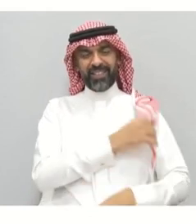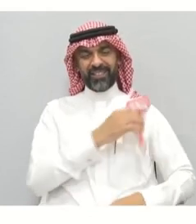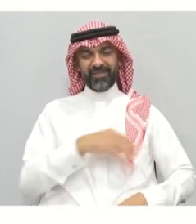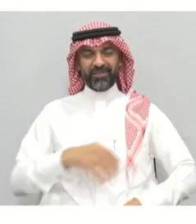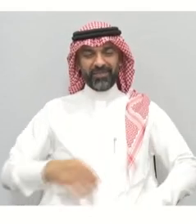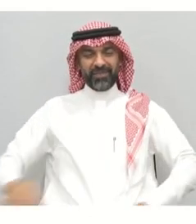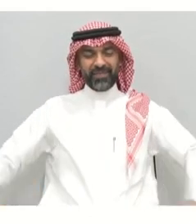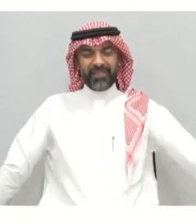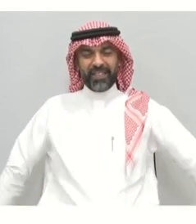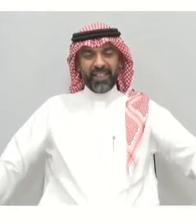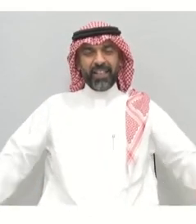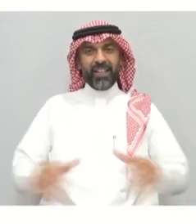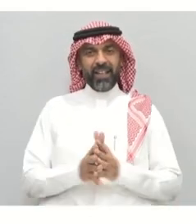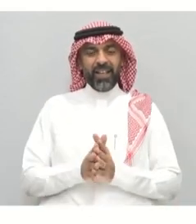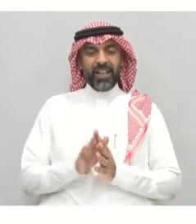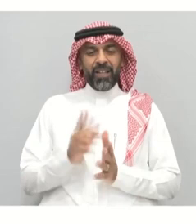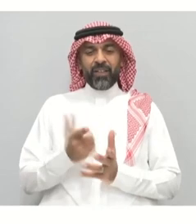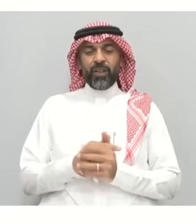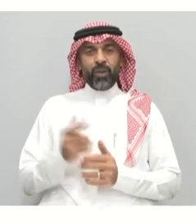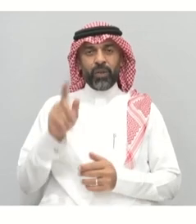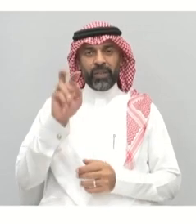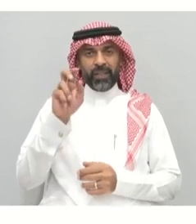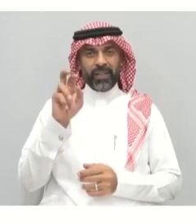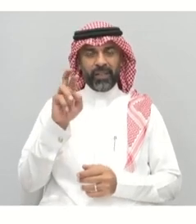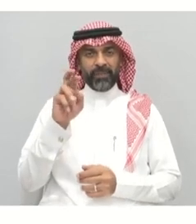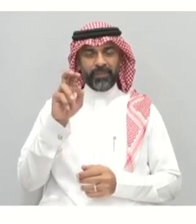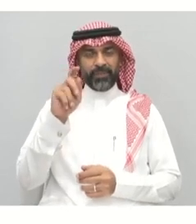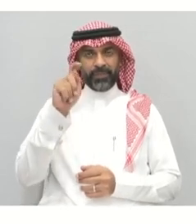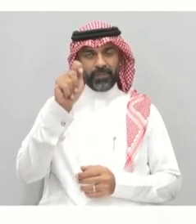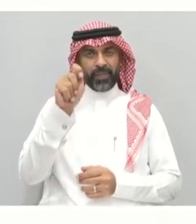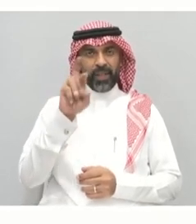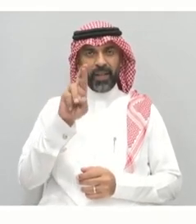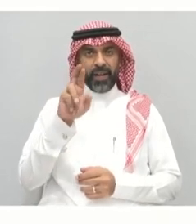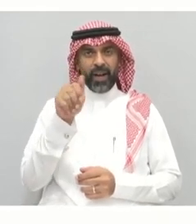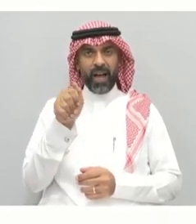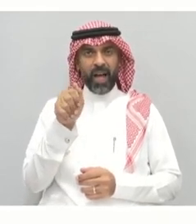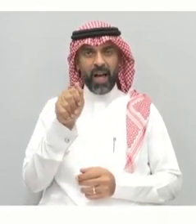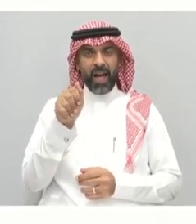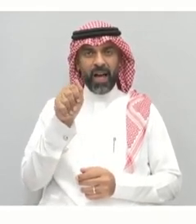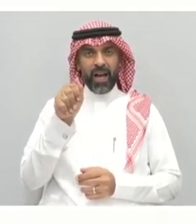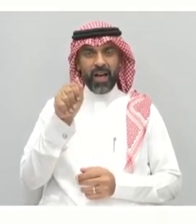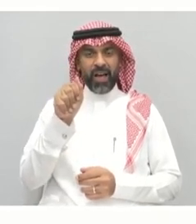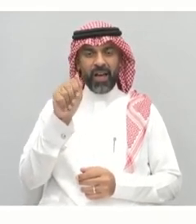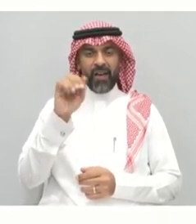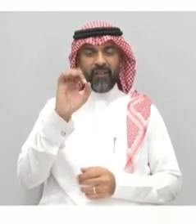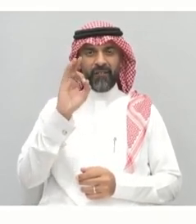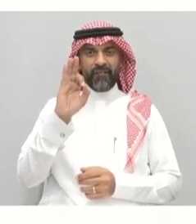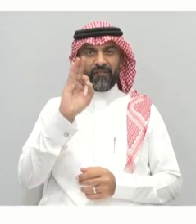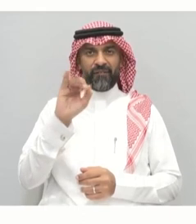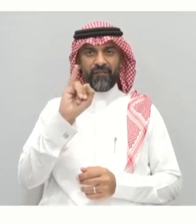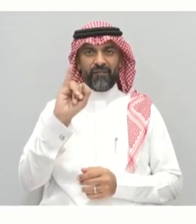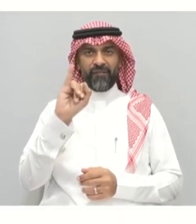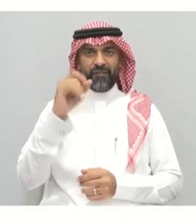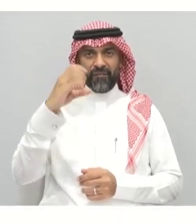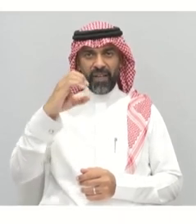Yes. Okay, we call it traffic light. We call it traffic light. Okay,